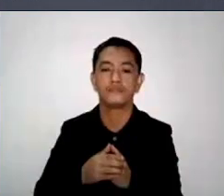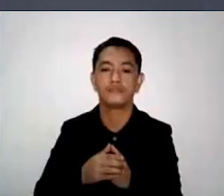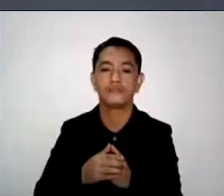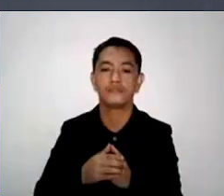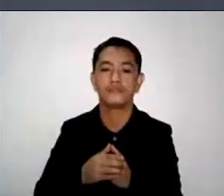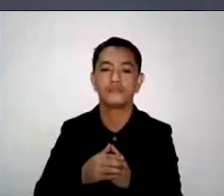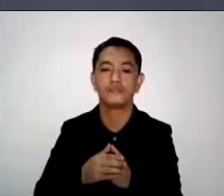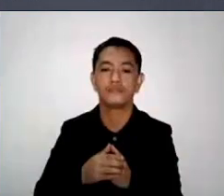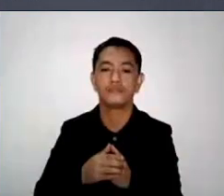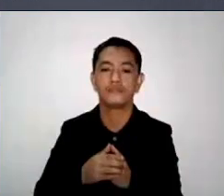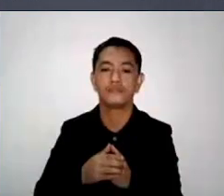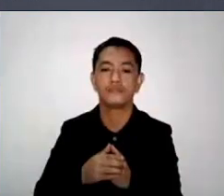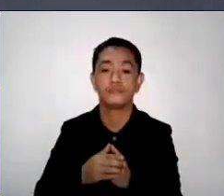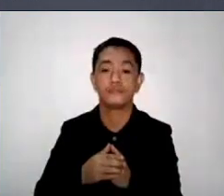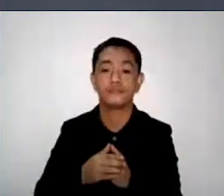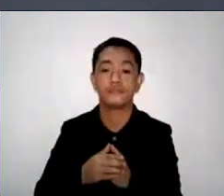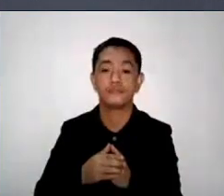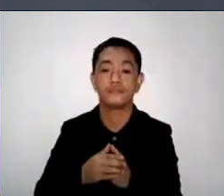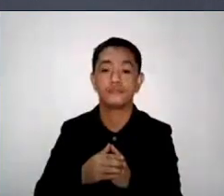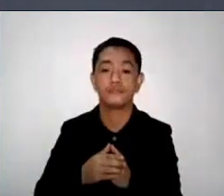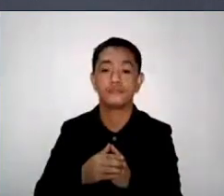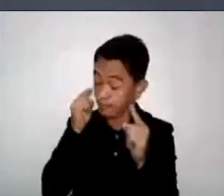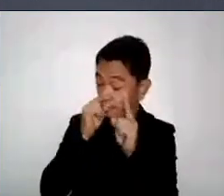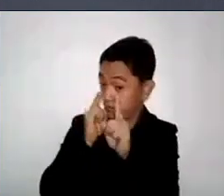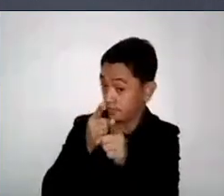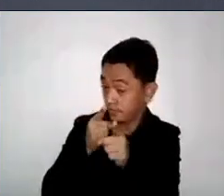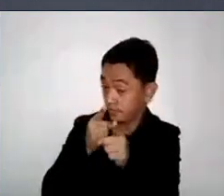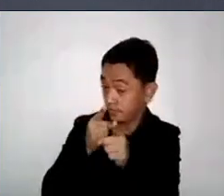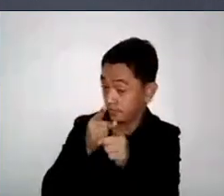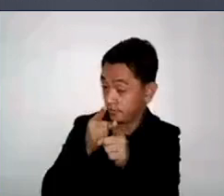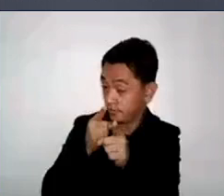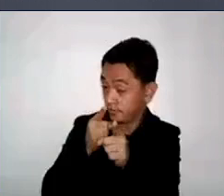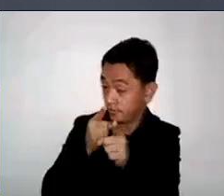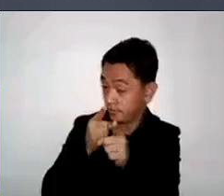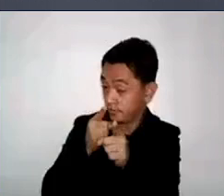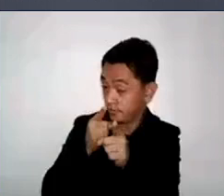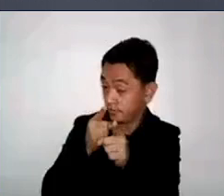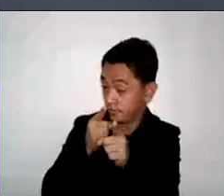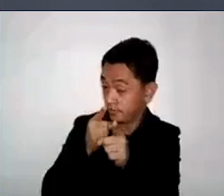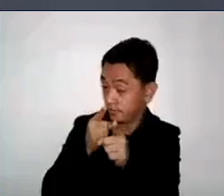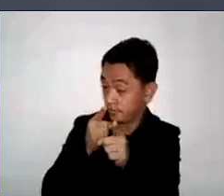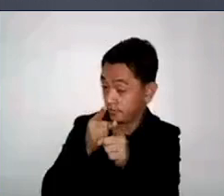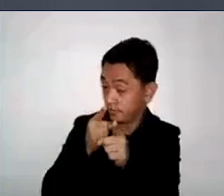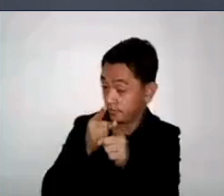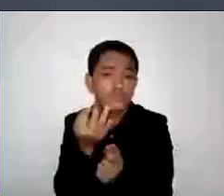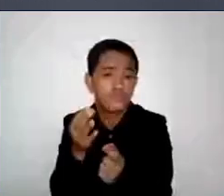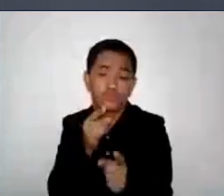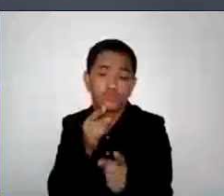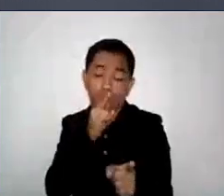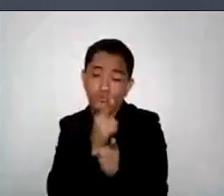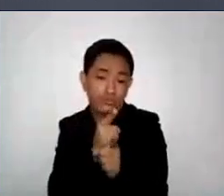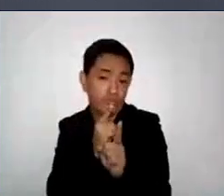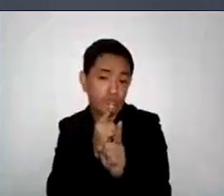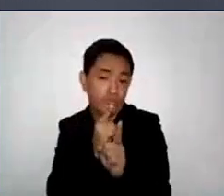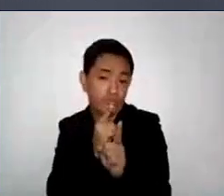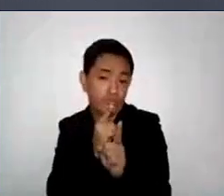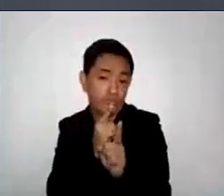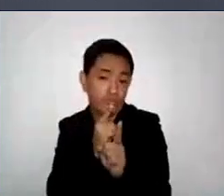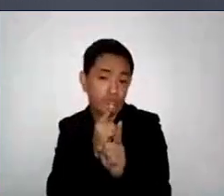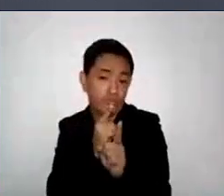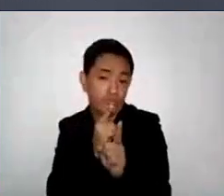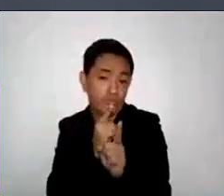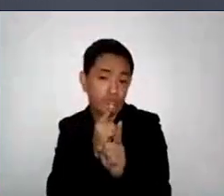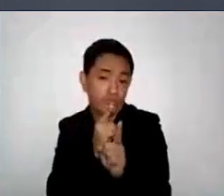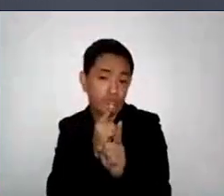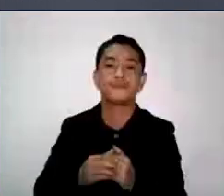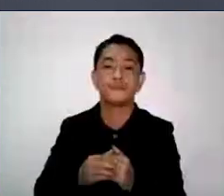The target answer is sounds. How many did you get correctly? Well done. Did you know that